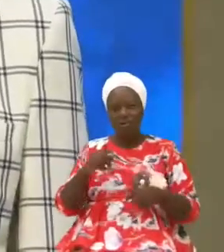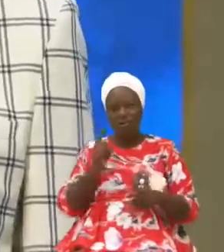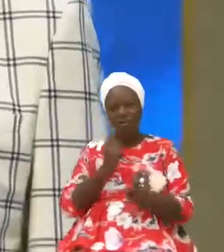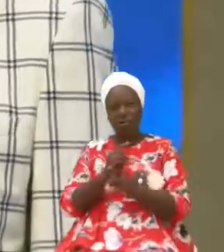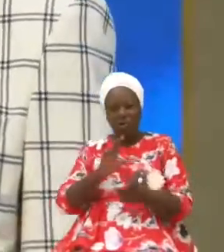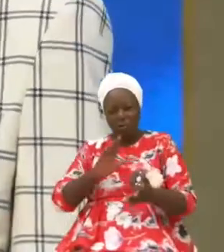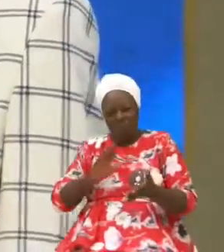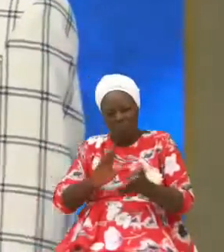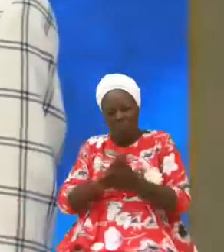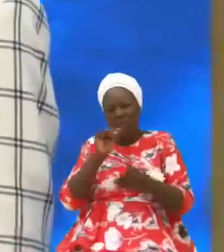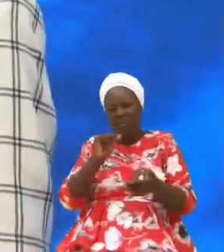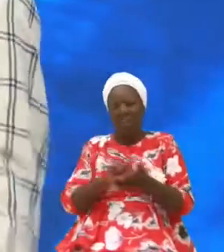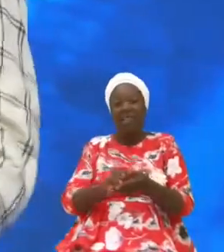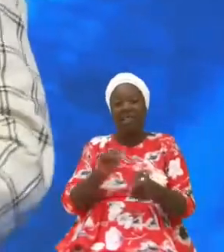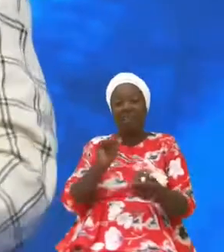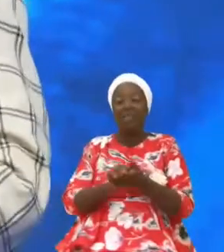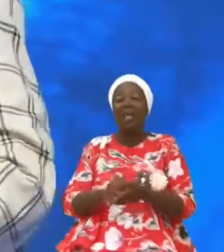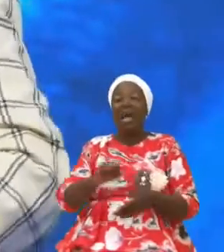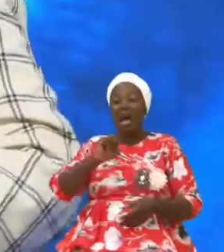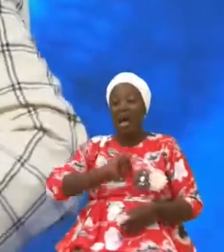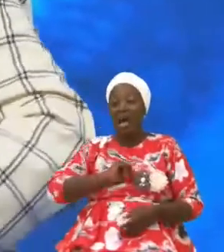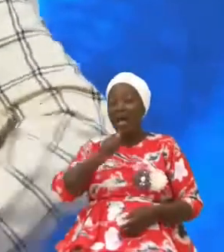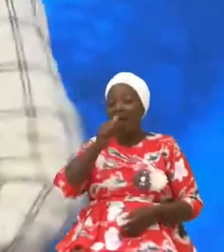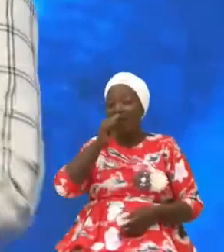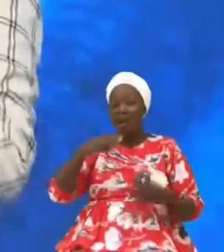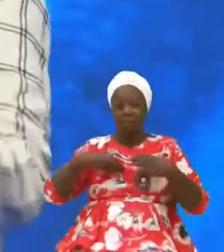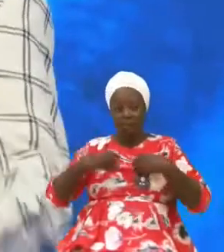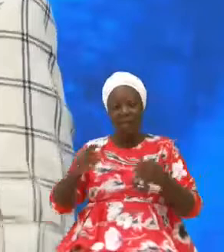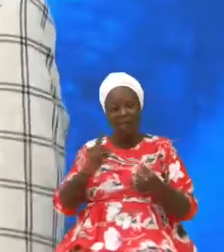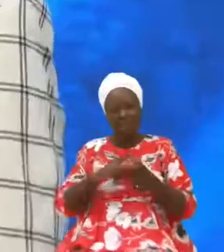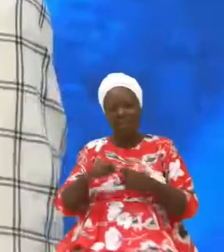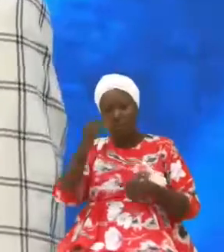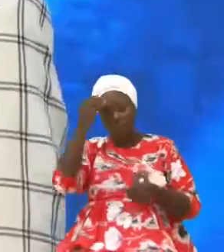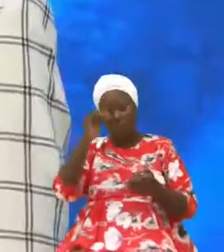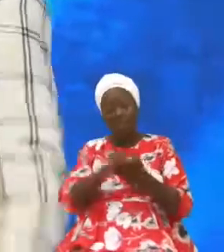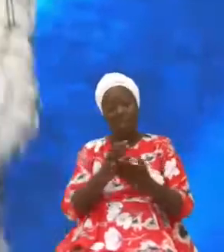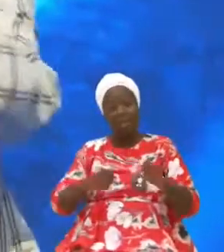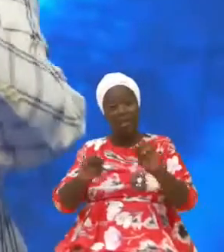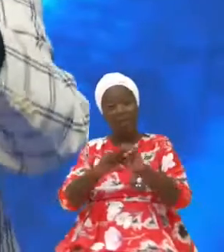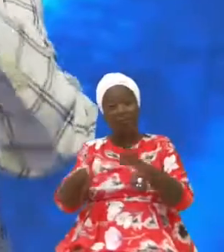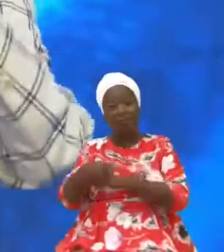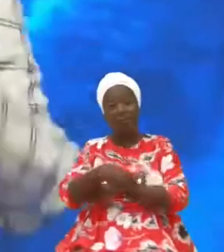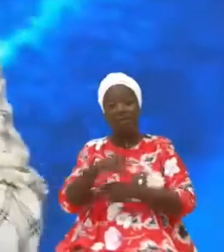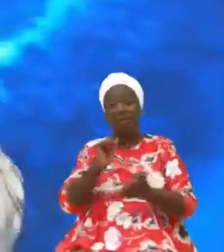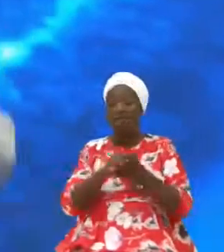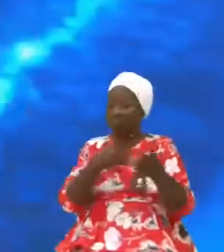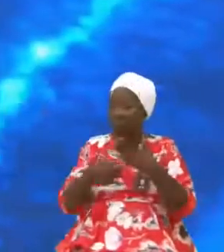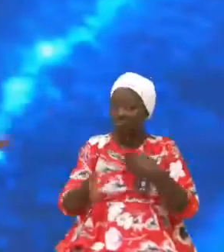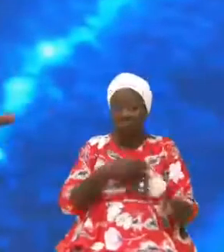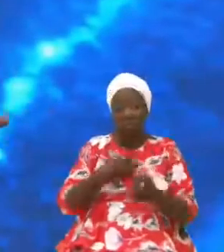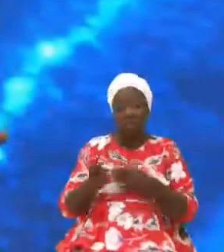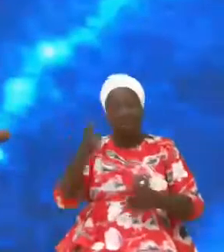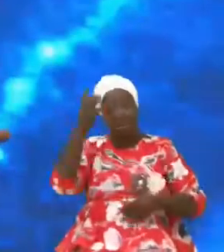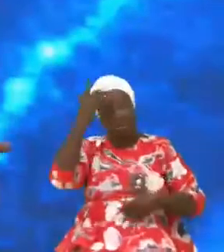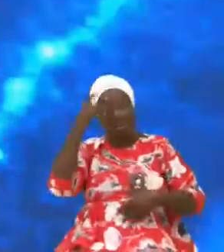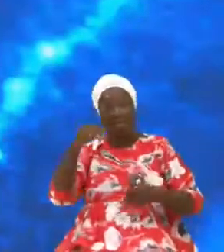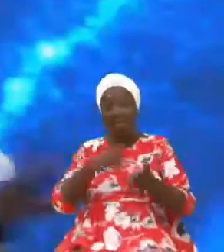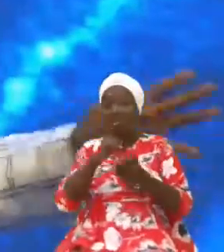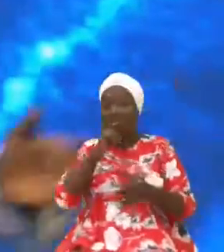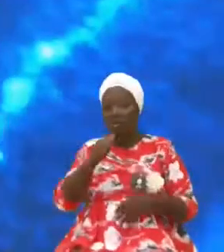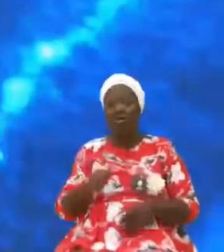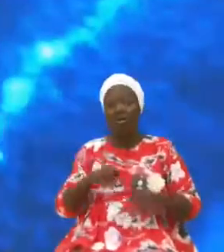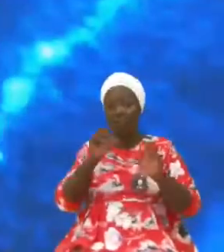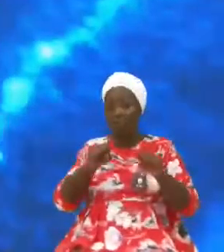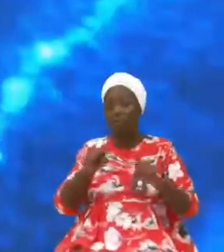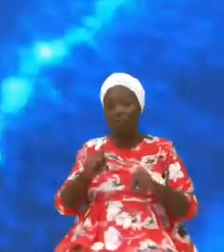healed, and you believe it in the bottom of your heart, and you know that even today,